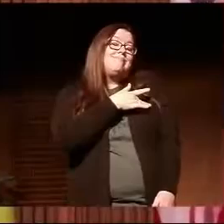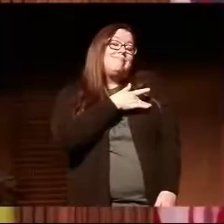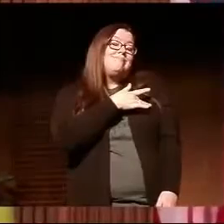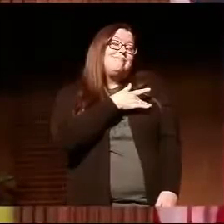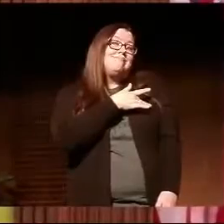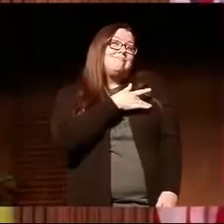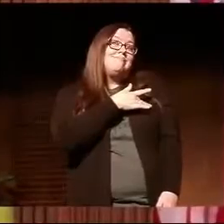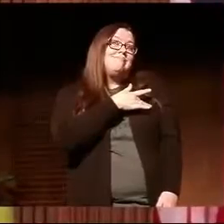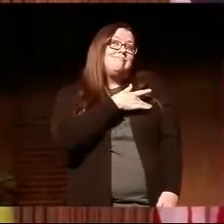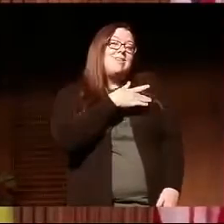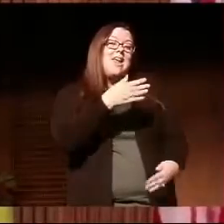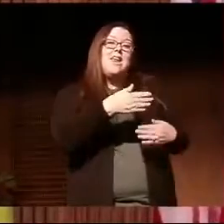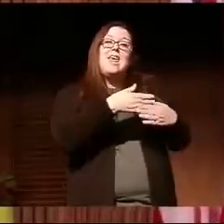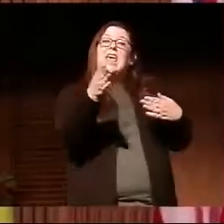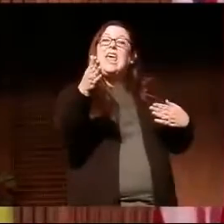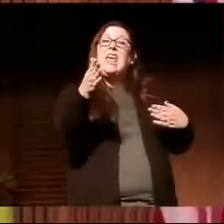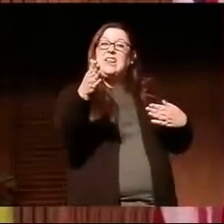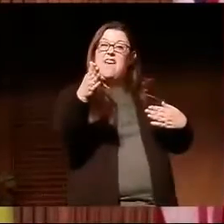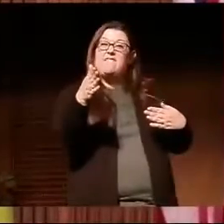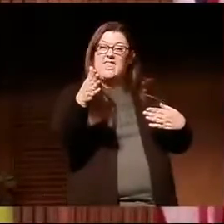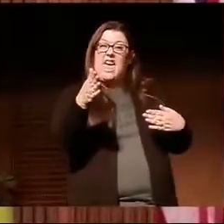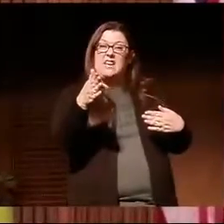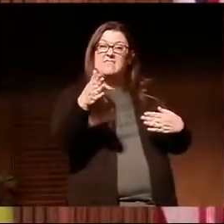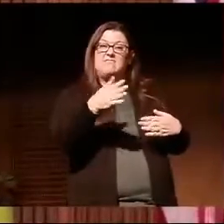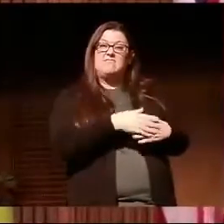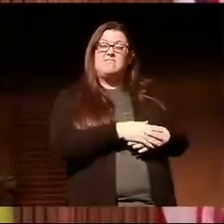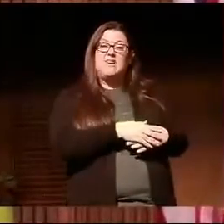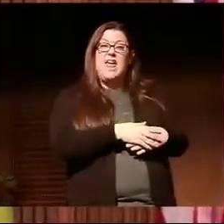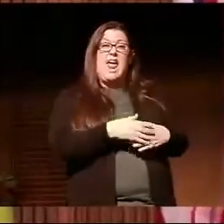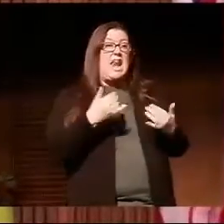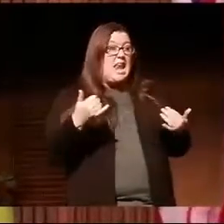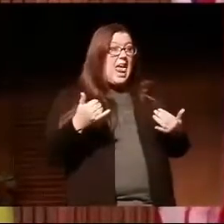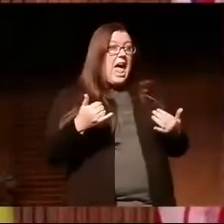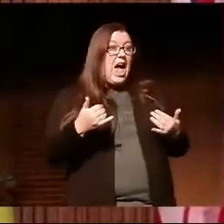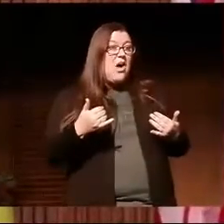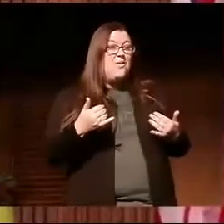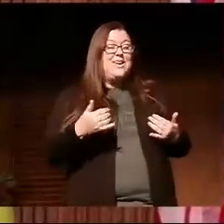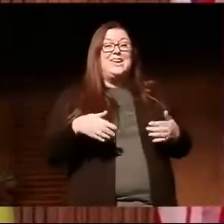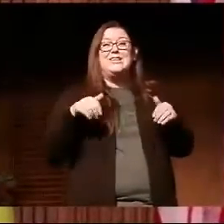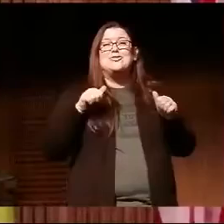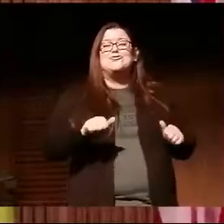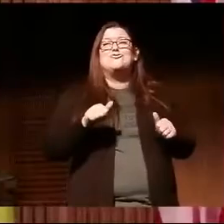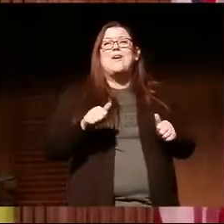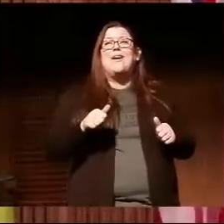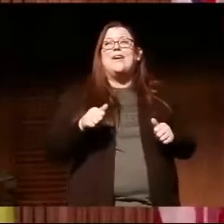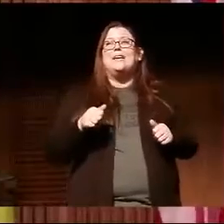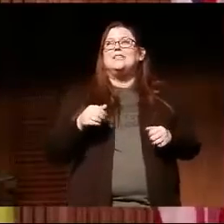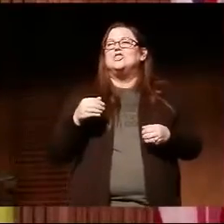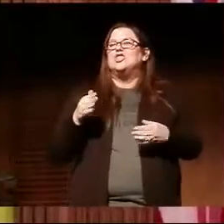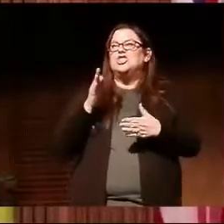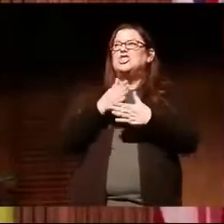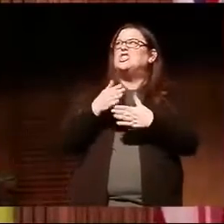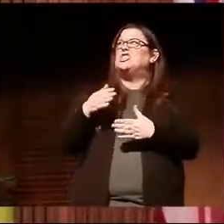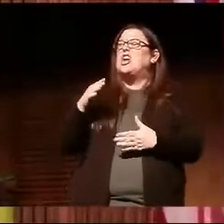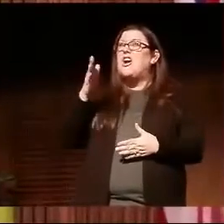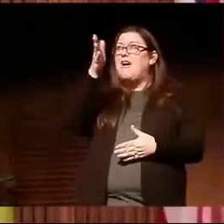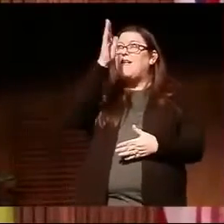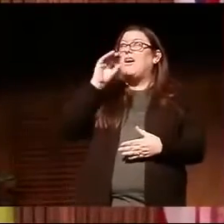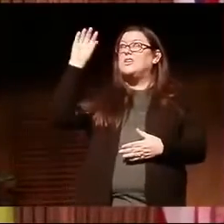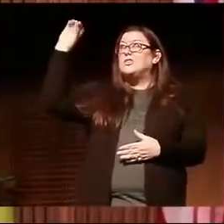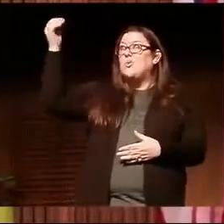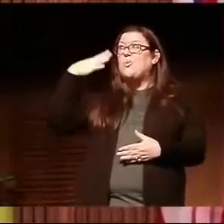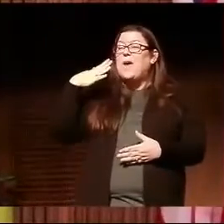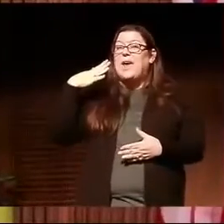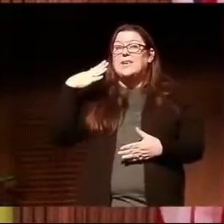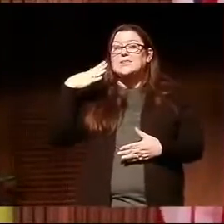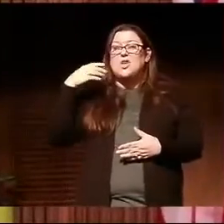now doing his best to be a conduit of God's grace to his children and his grandchildren. Oh, that's a good